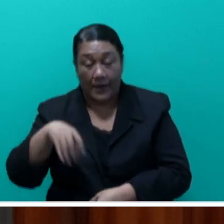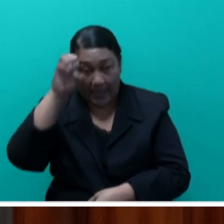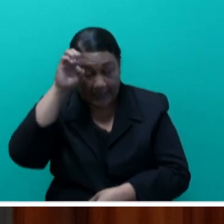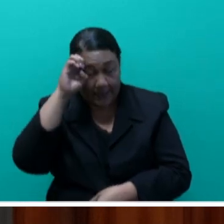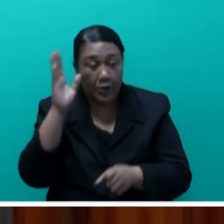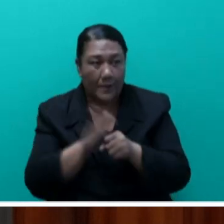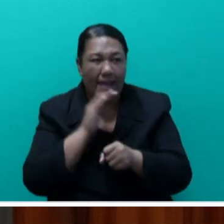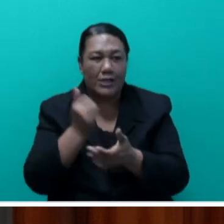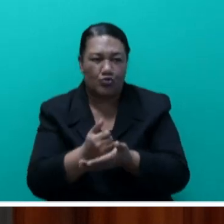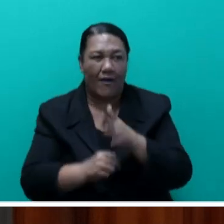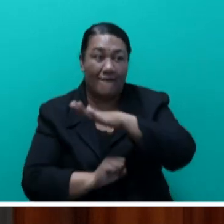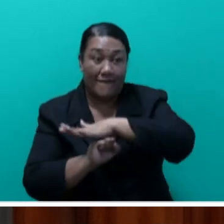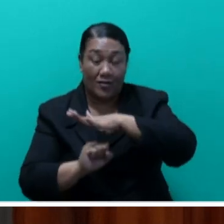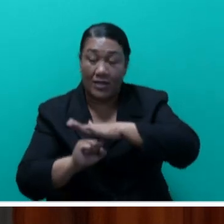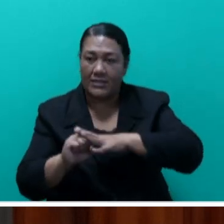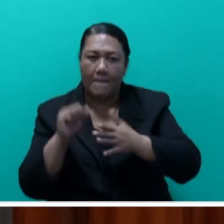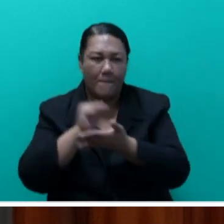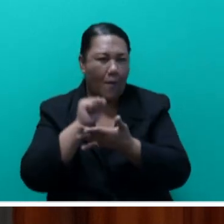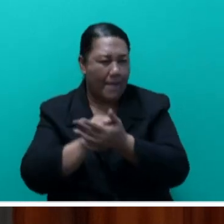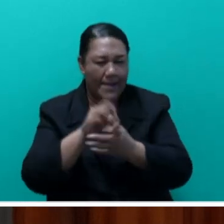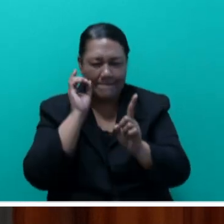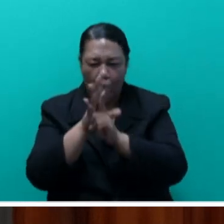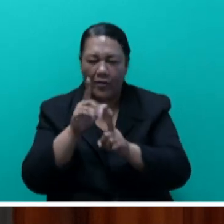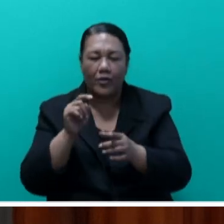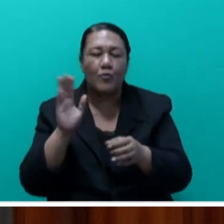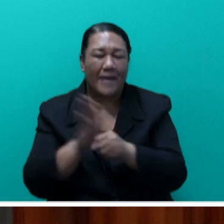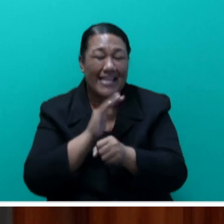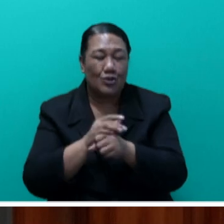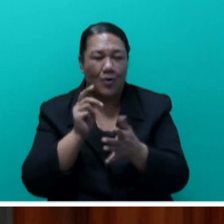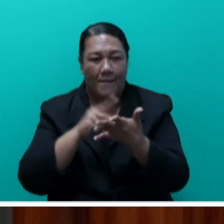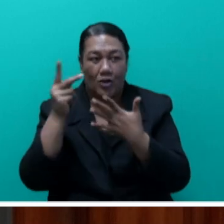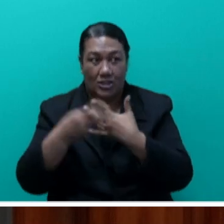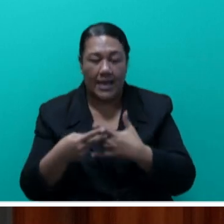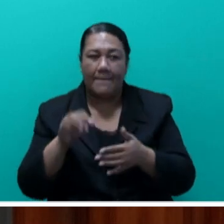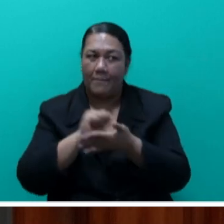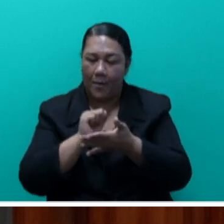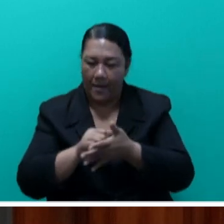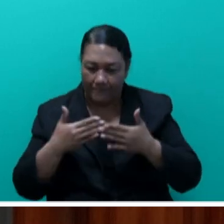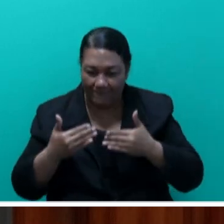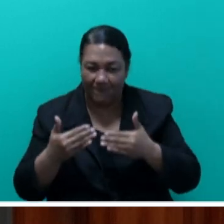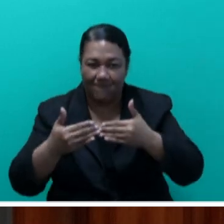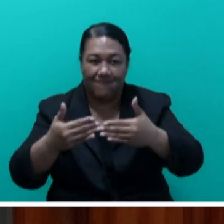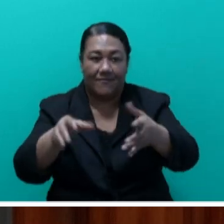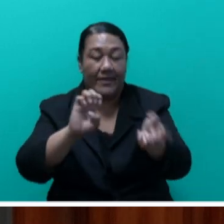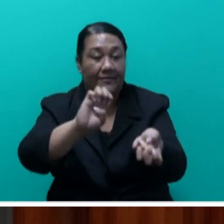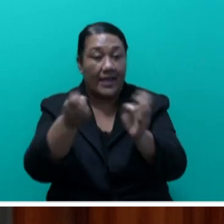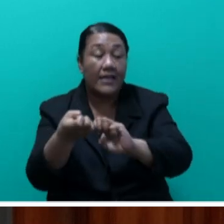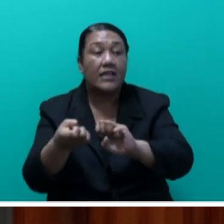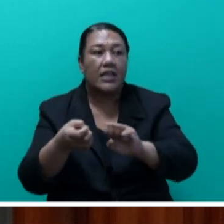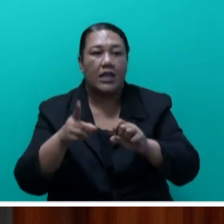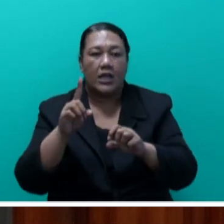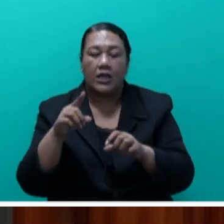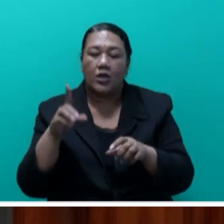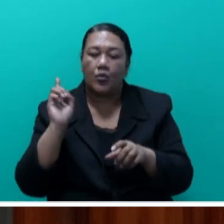proper fundamentals are set to support these projects, ensuring its longevity and effectiveness in relieving pressure on